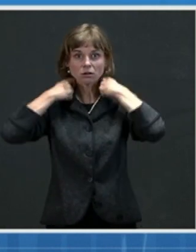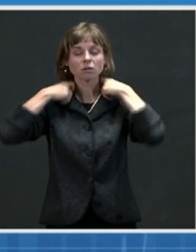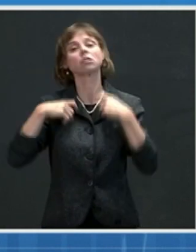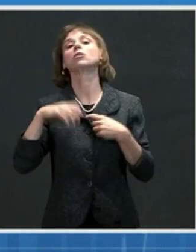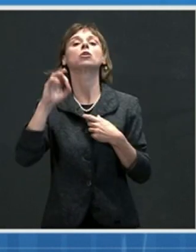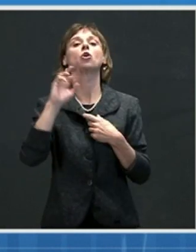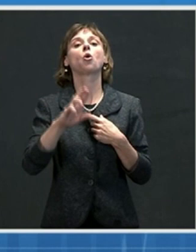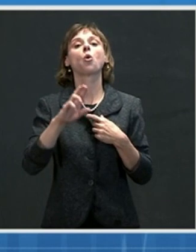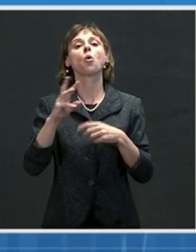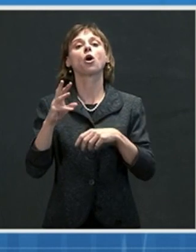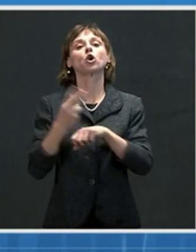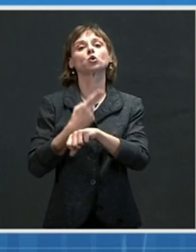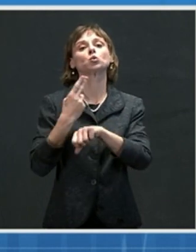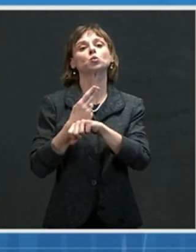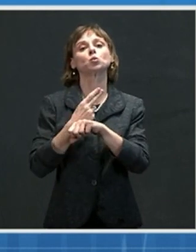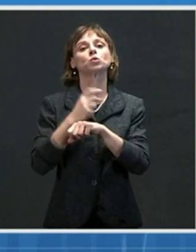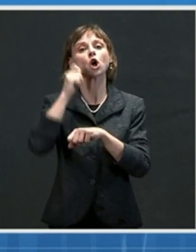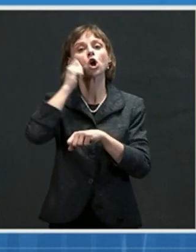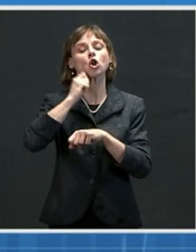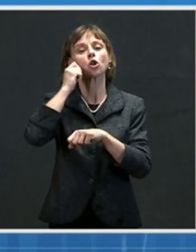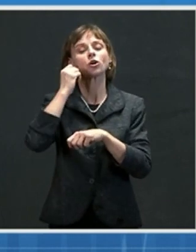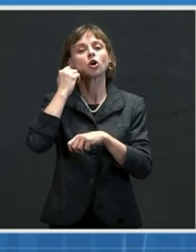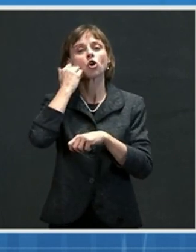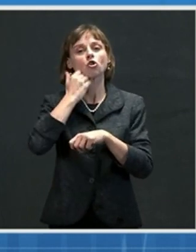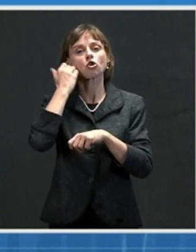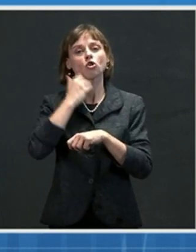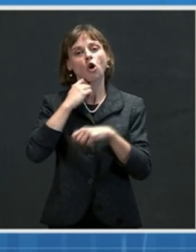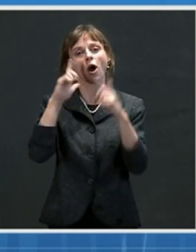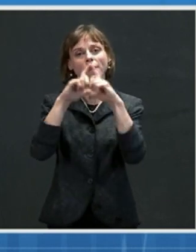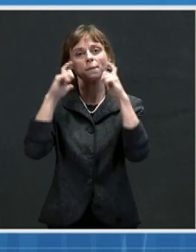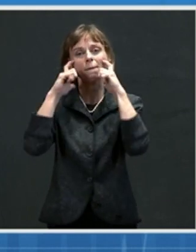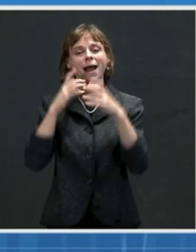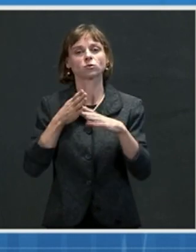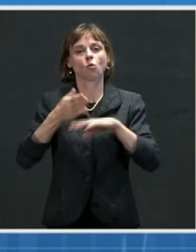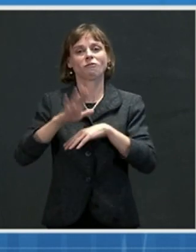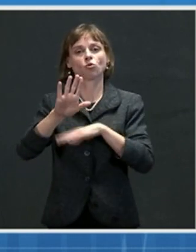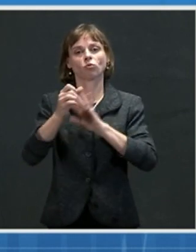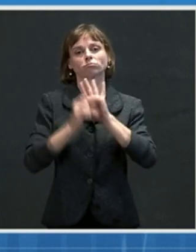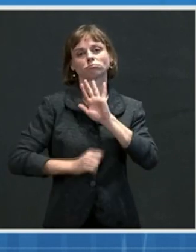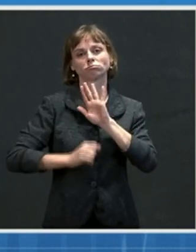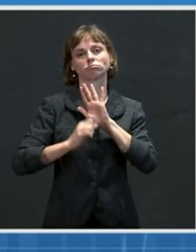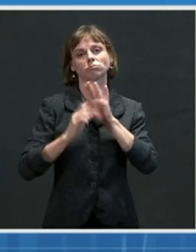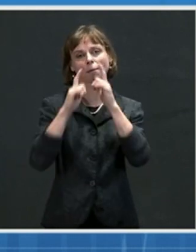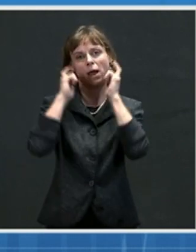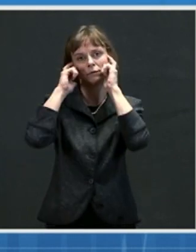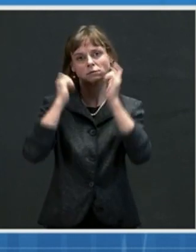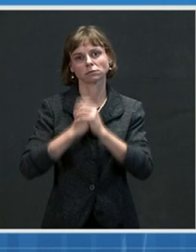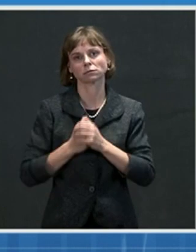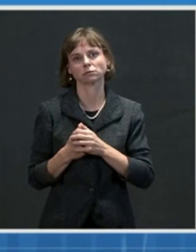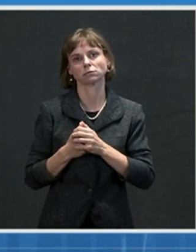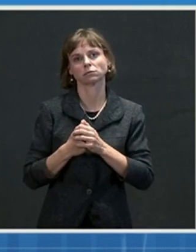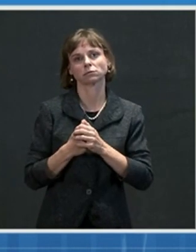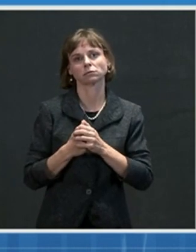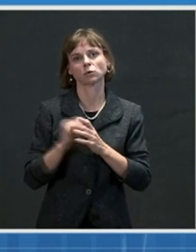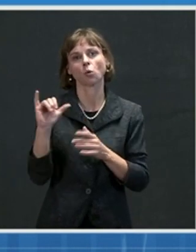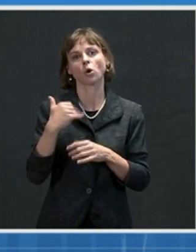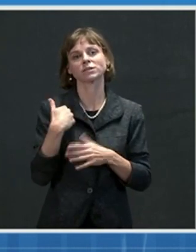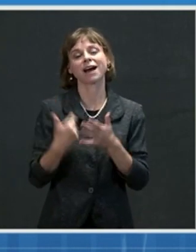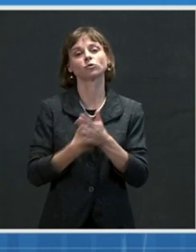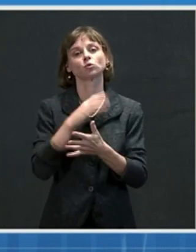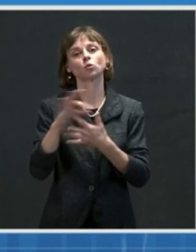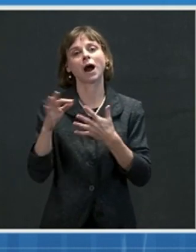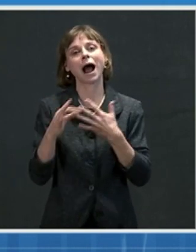cloth mask over a procedure or disposable mask. There are also new options available to consumers called